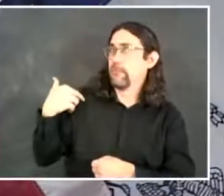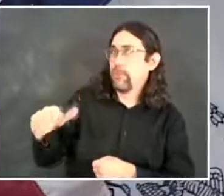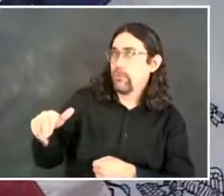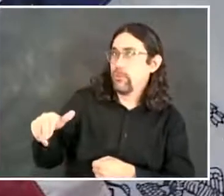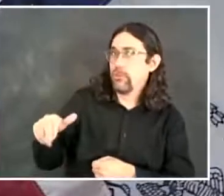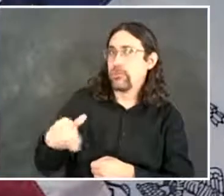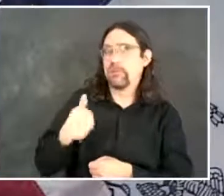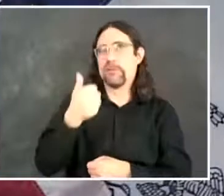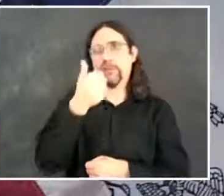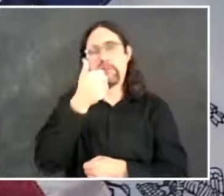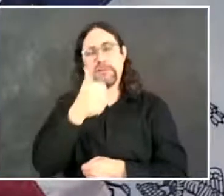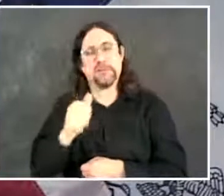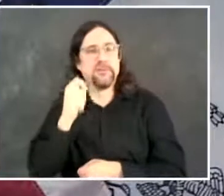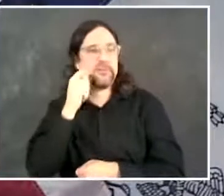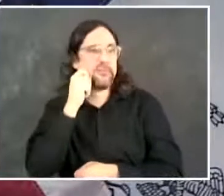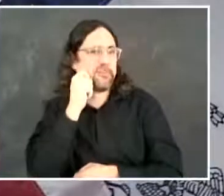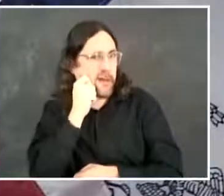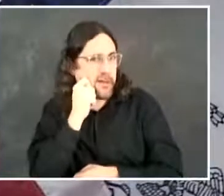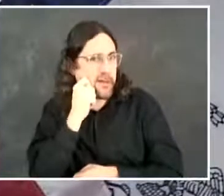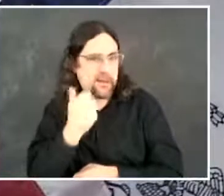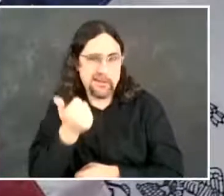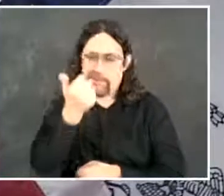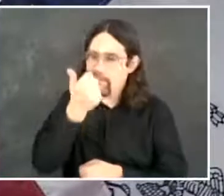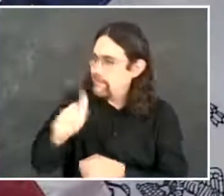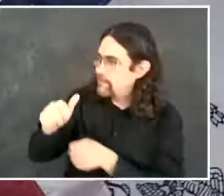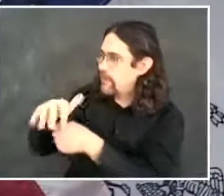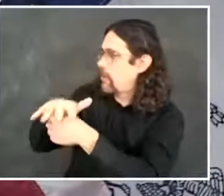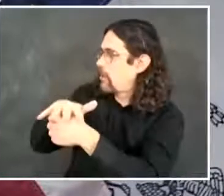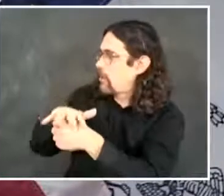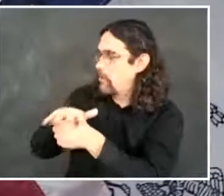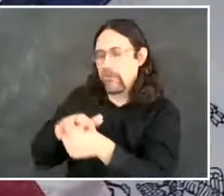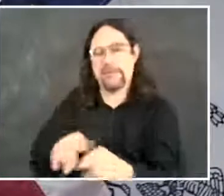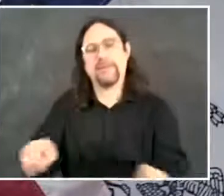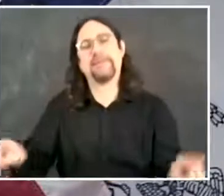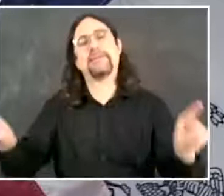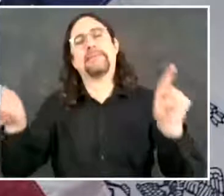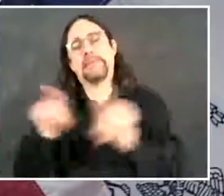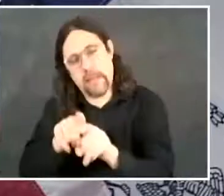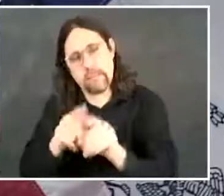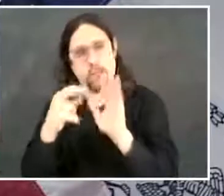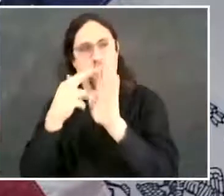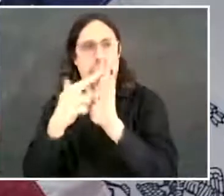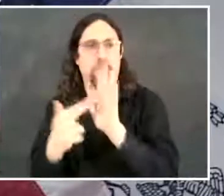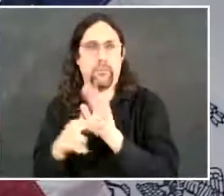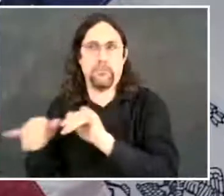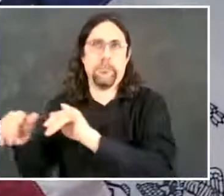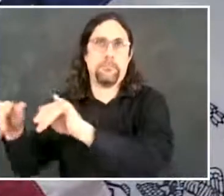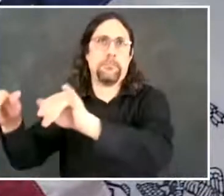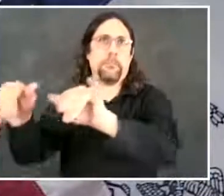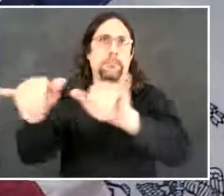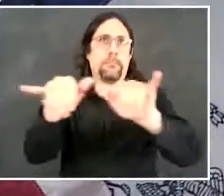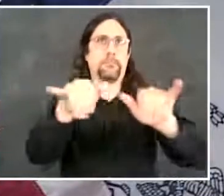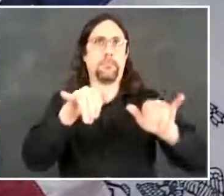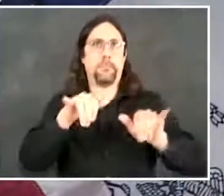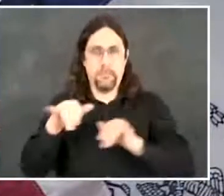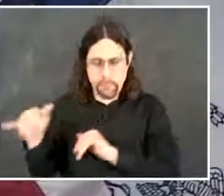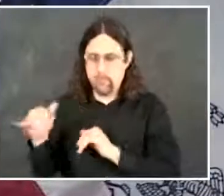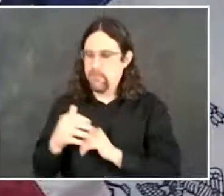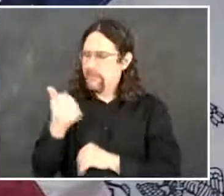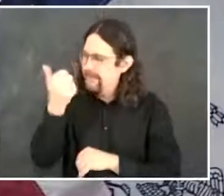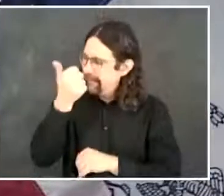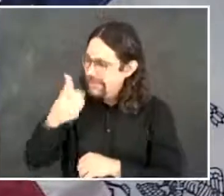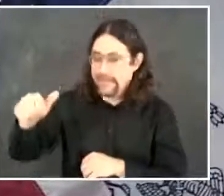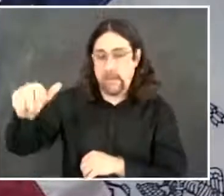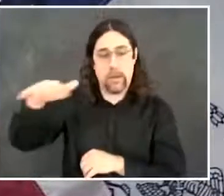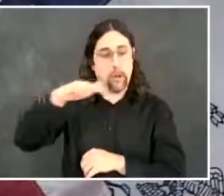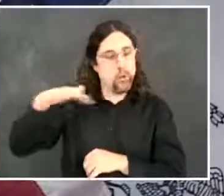crackdown everywhere if we see gatherings. And on the question of Shabbos and people not having IDs, that's a very fair